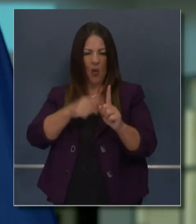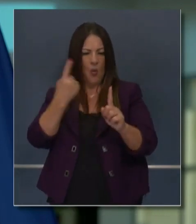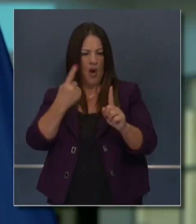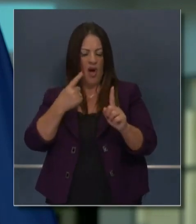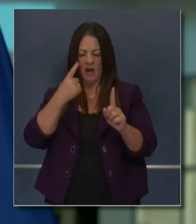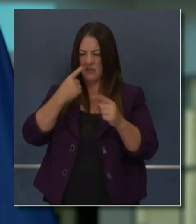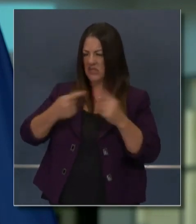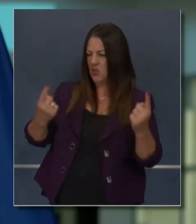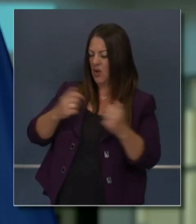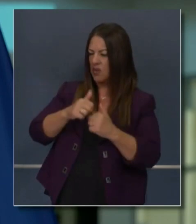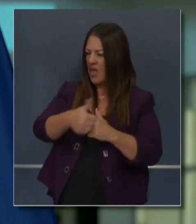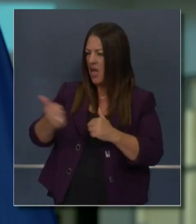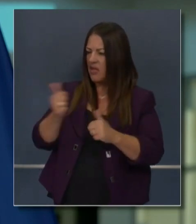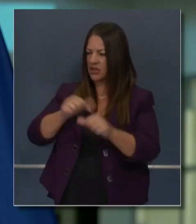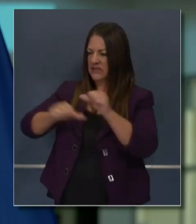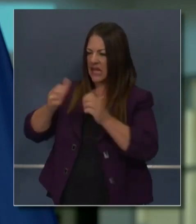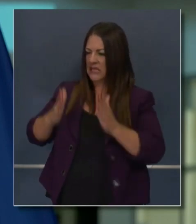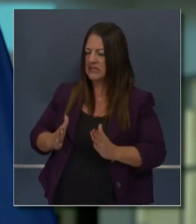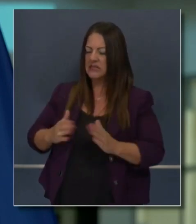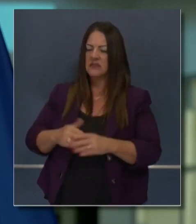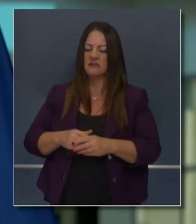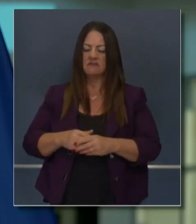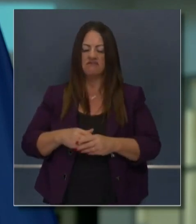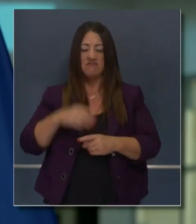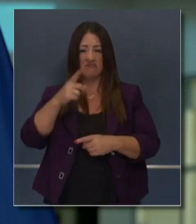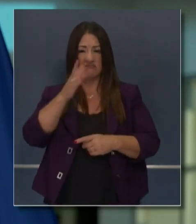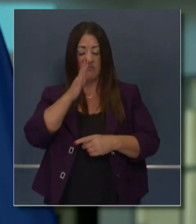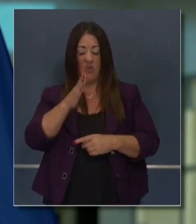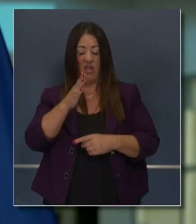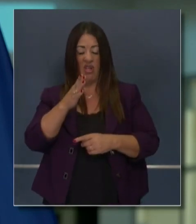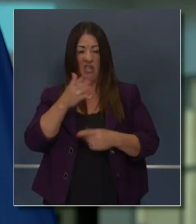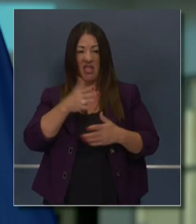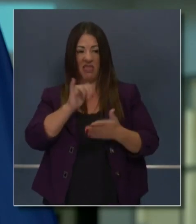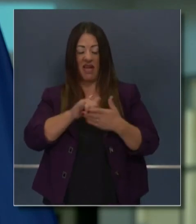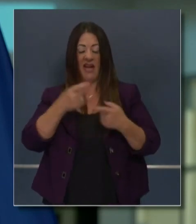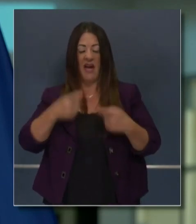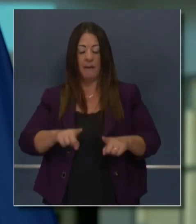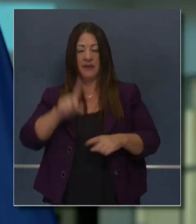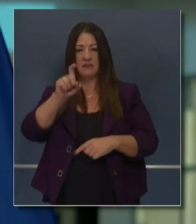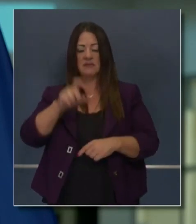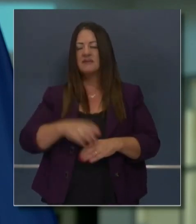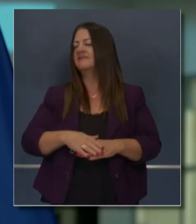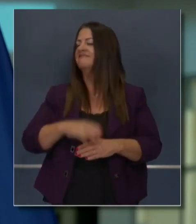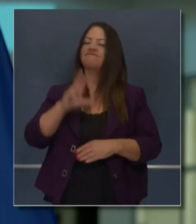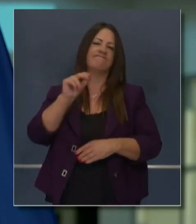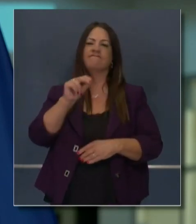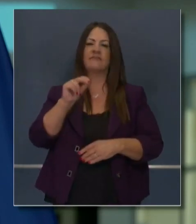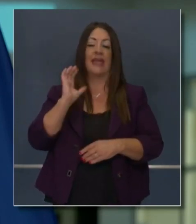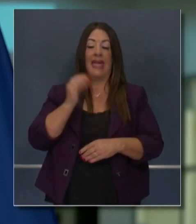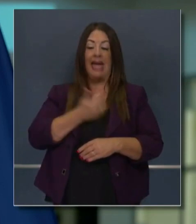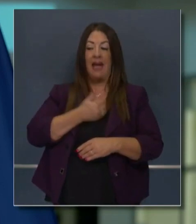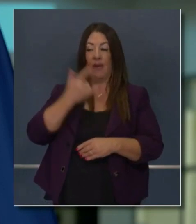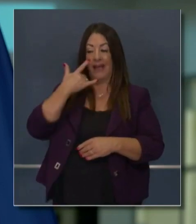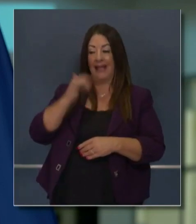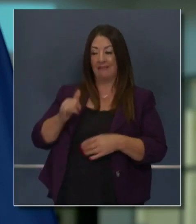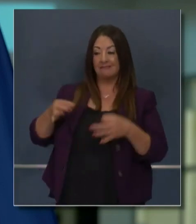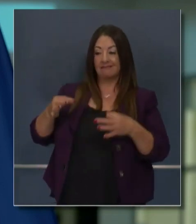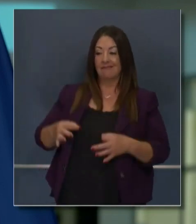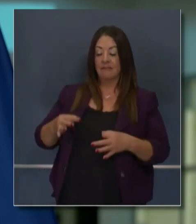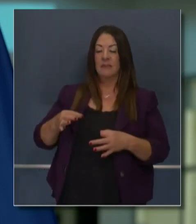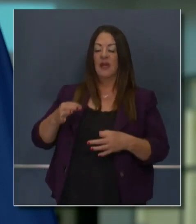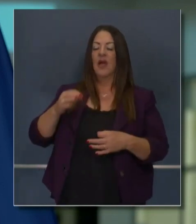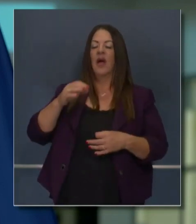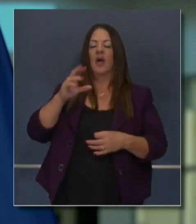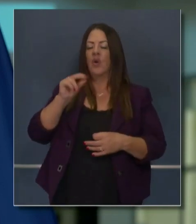every governor wants to maintain their autonomy to move forward as they choose. None of us are outsourcing that to an advisory group. We're